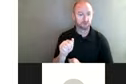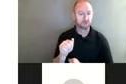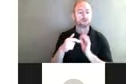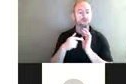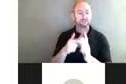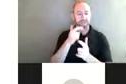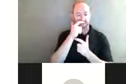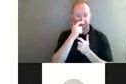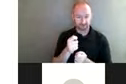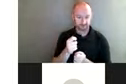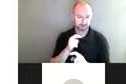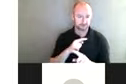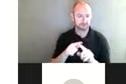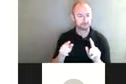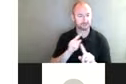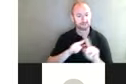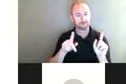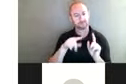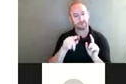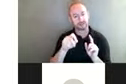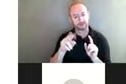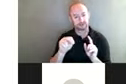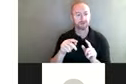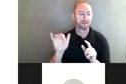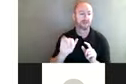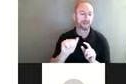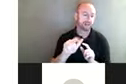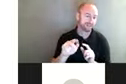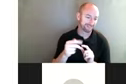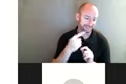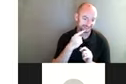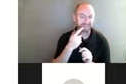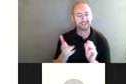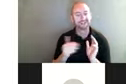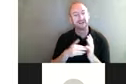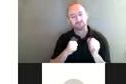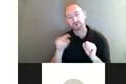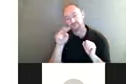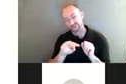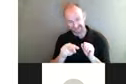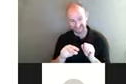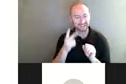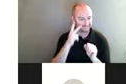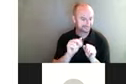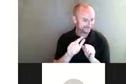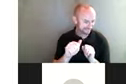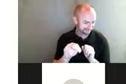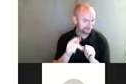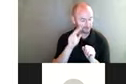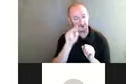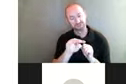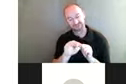very different pattern, where as Alan has pointed out in the chat, because I am trying to watch that, I see you, Alan, I've got my eye